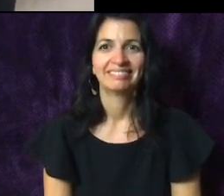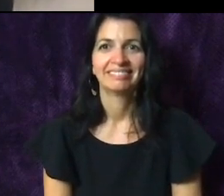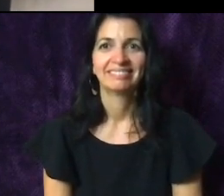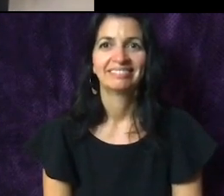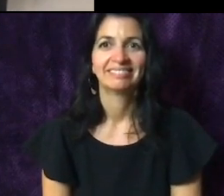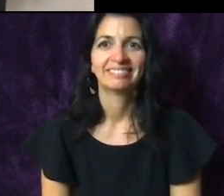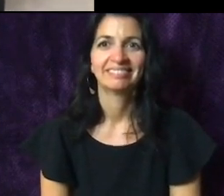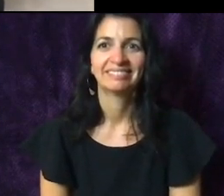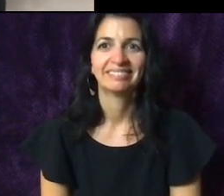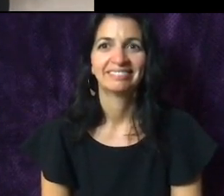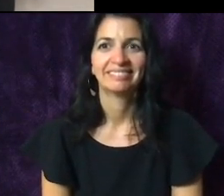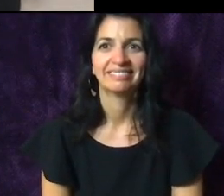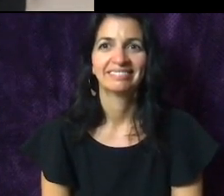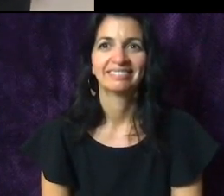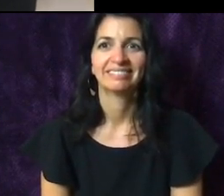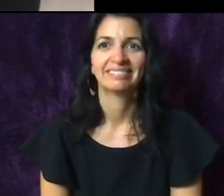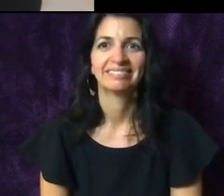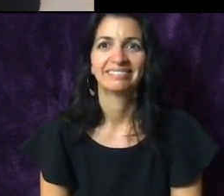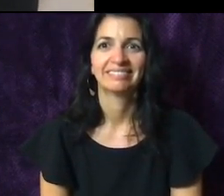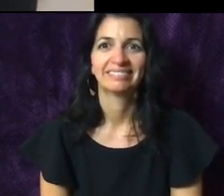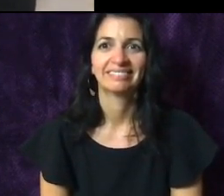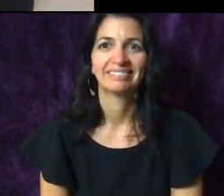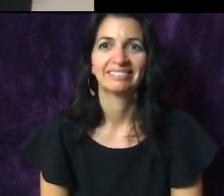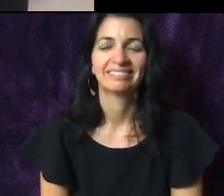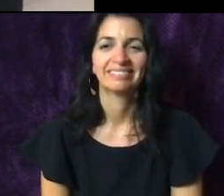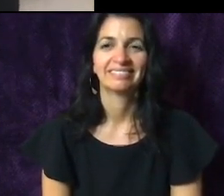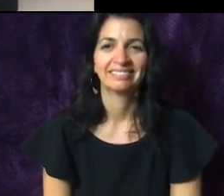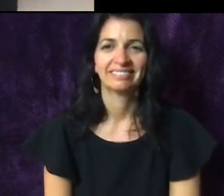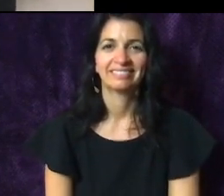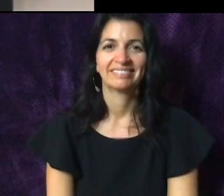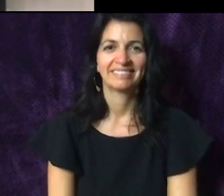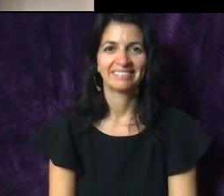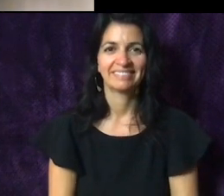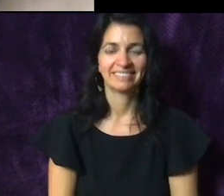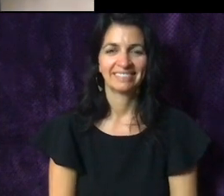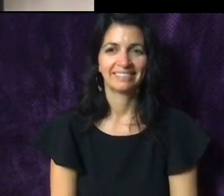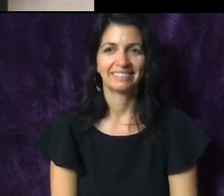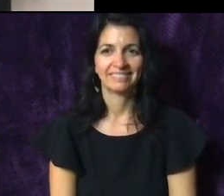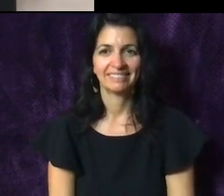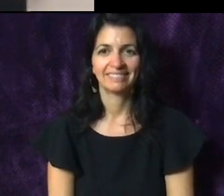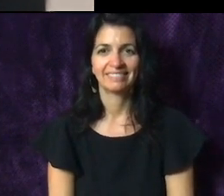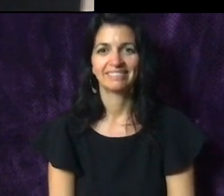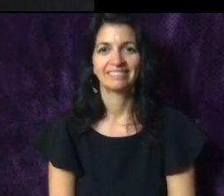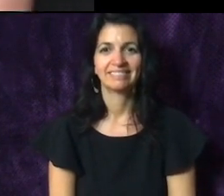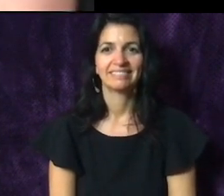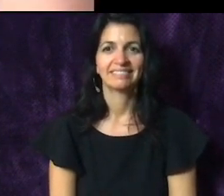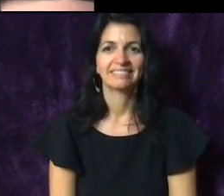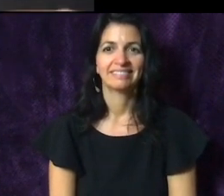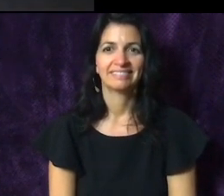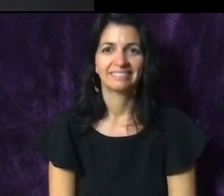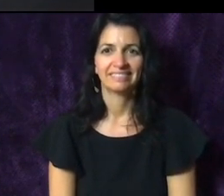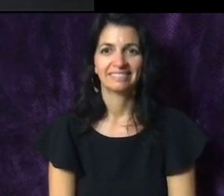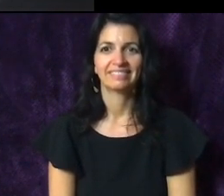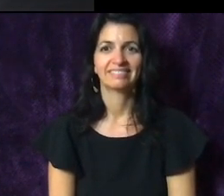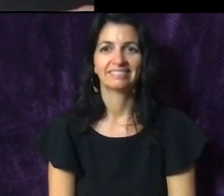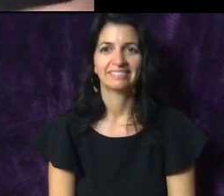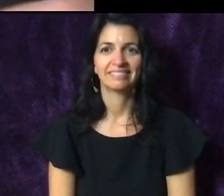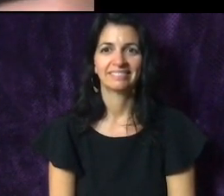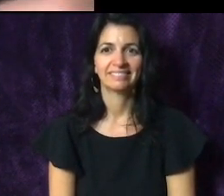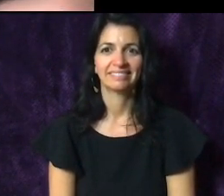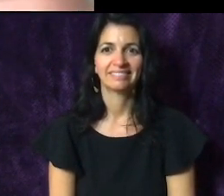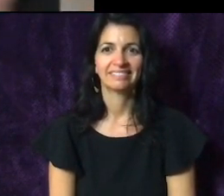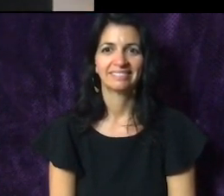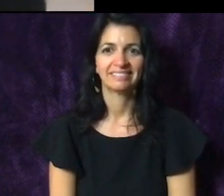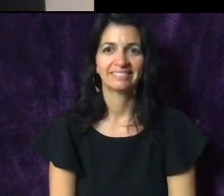High, low, medium, both medium, high. Very good. There